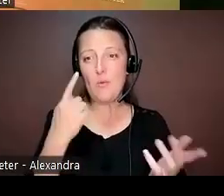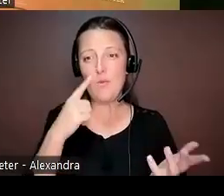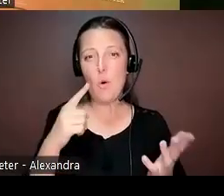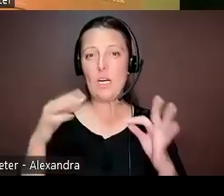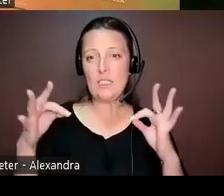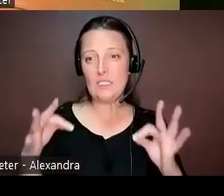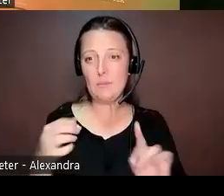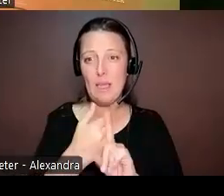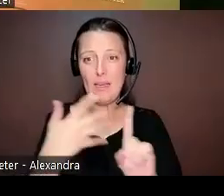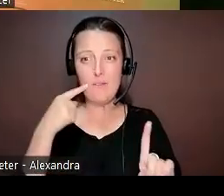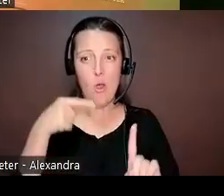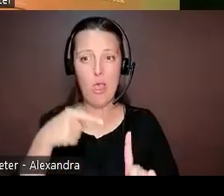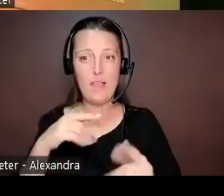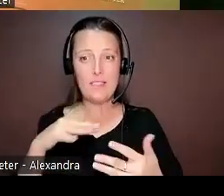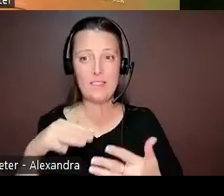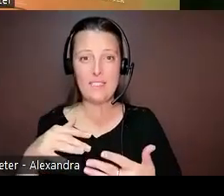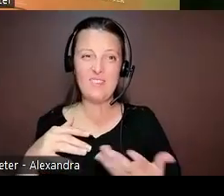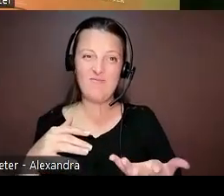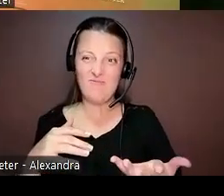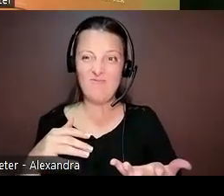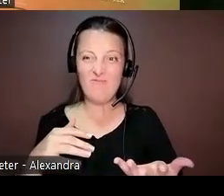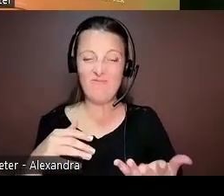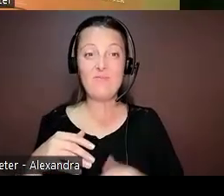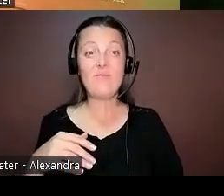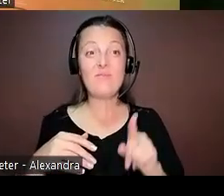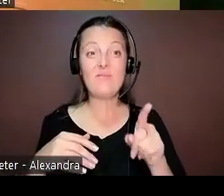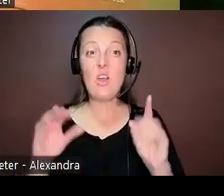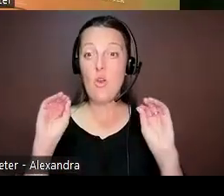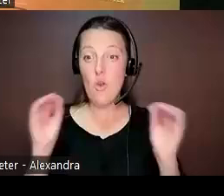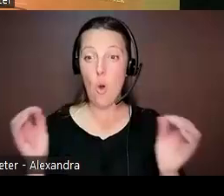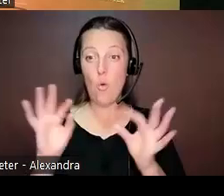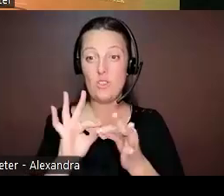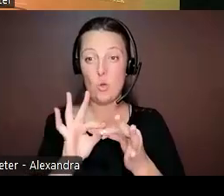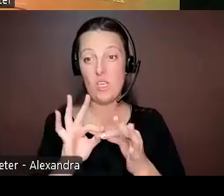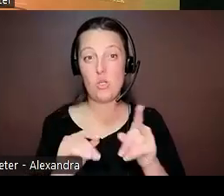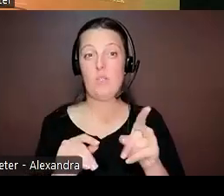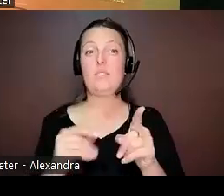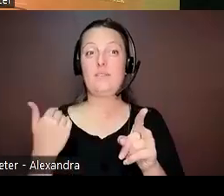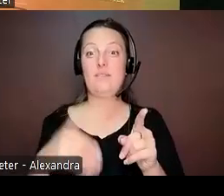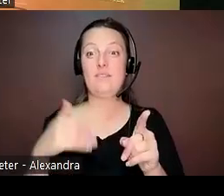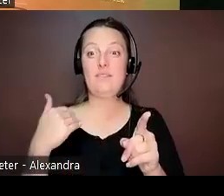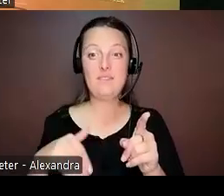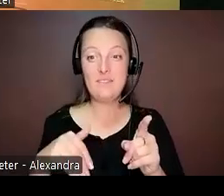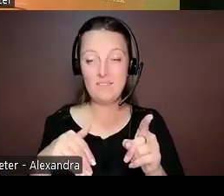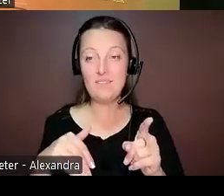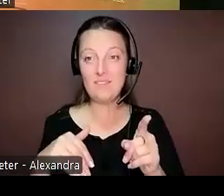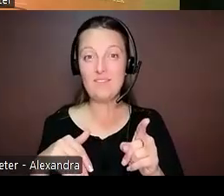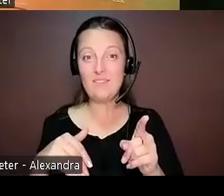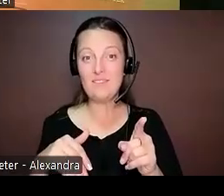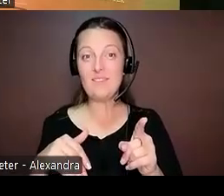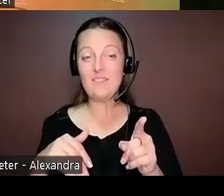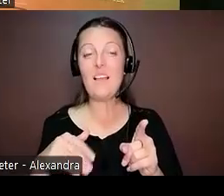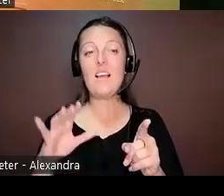No association, okay? And the only thing that was sticking out was this perceived social worker,